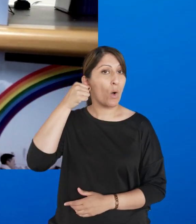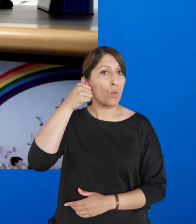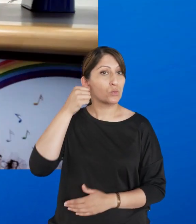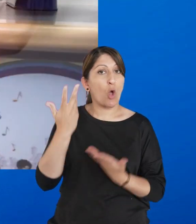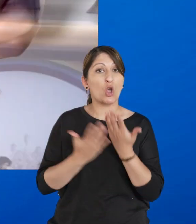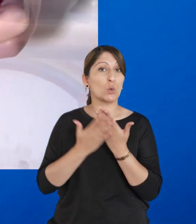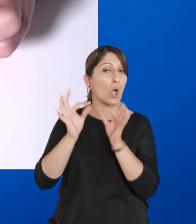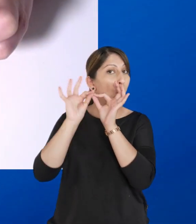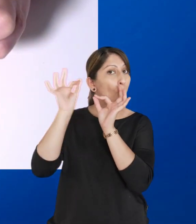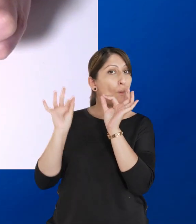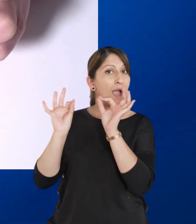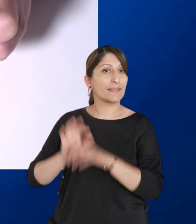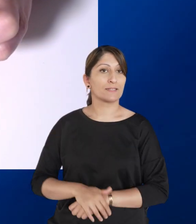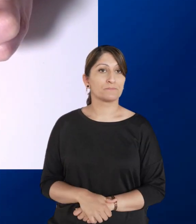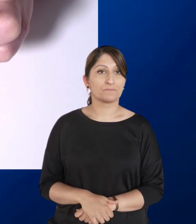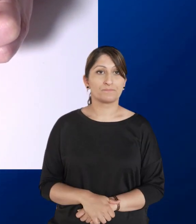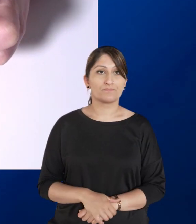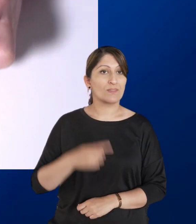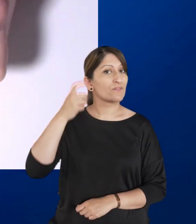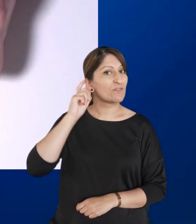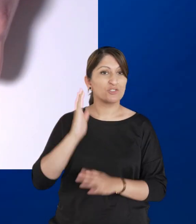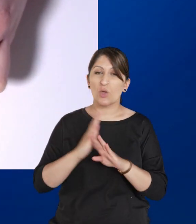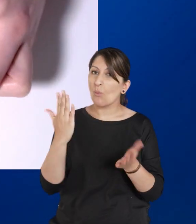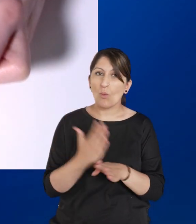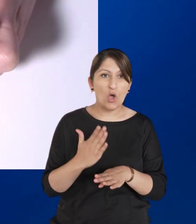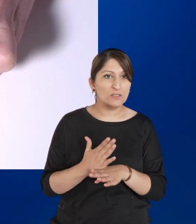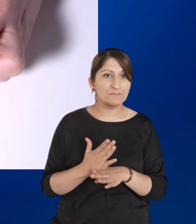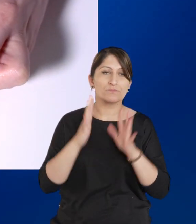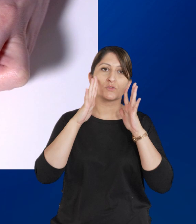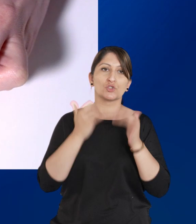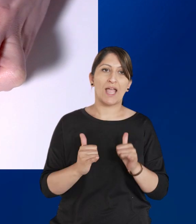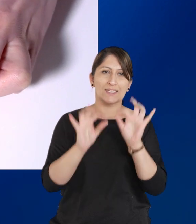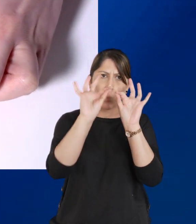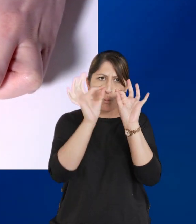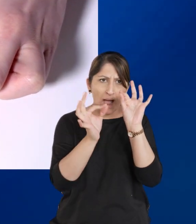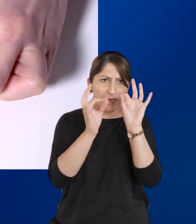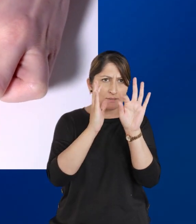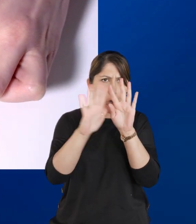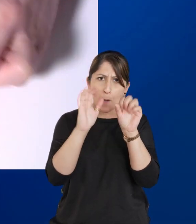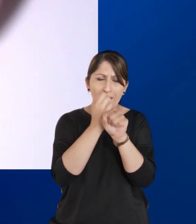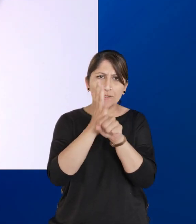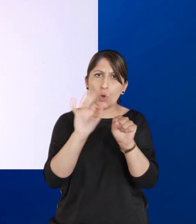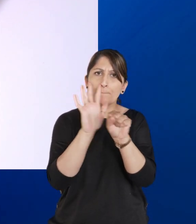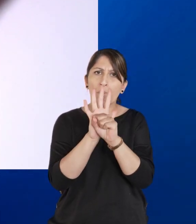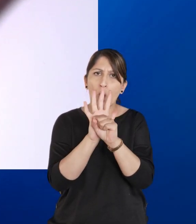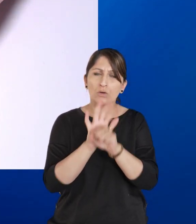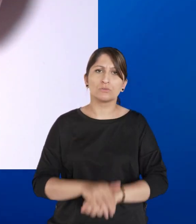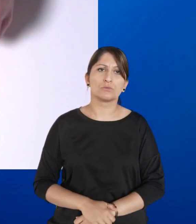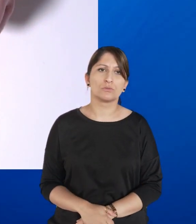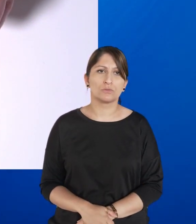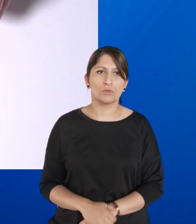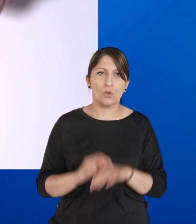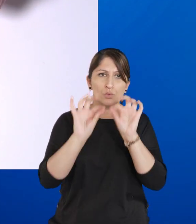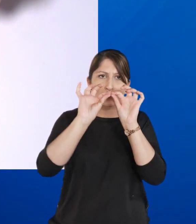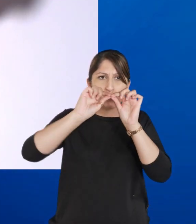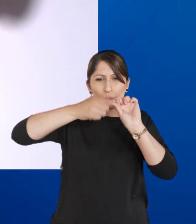tube. If the hearing aid isn't working, check that the ear mould or tube is not blocked and the tubing is not